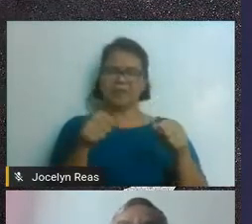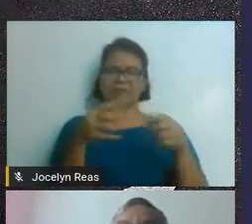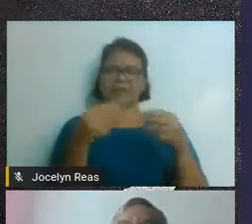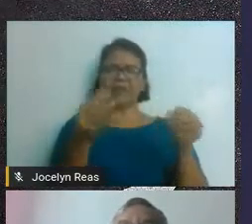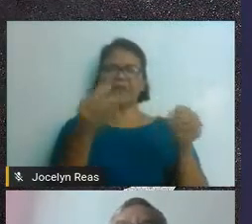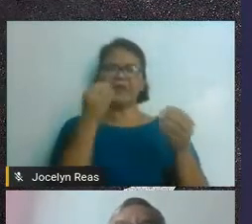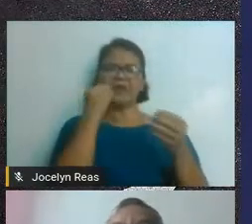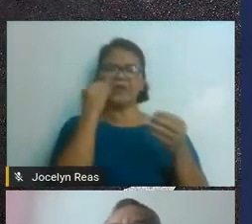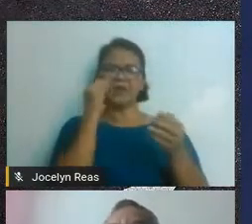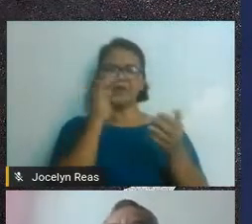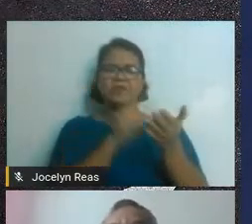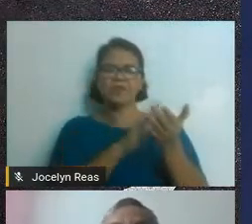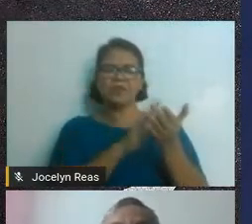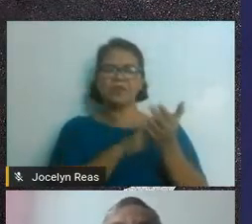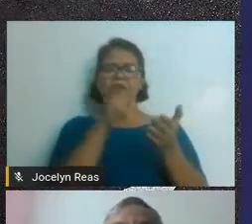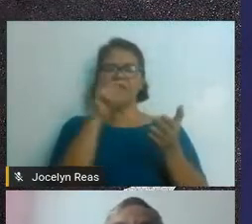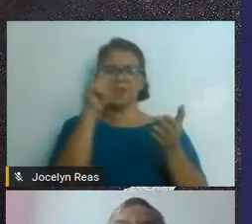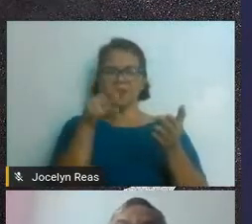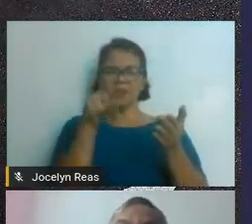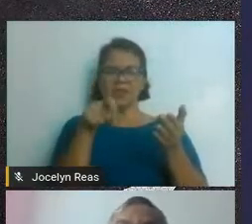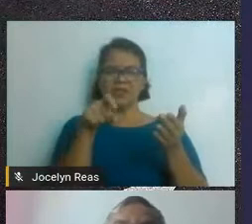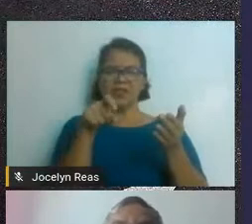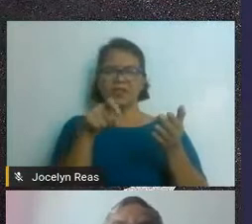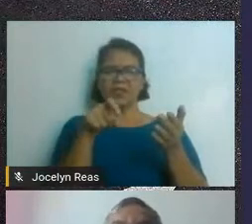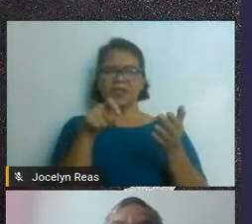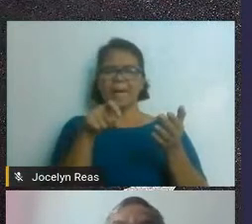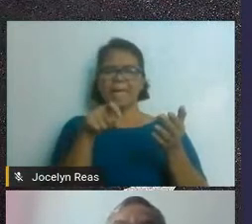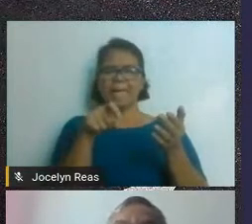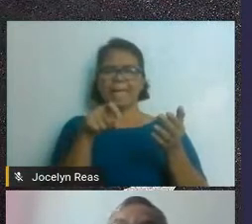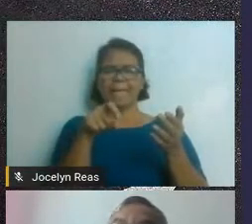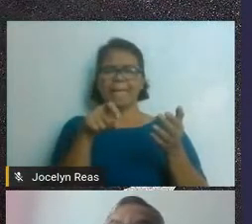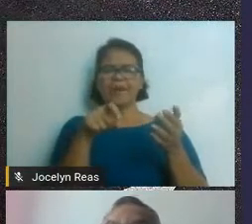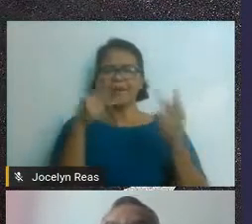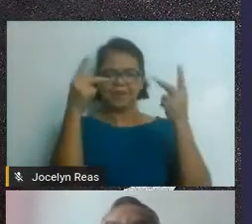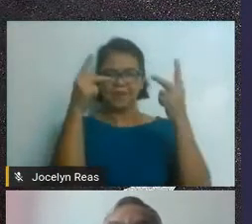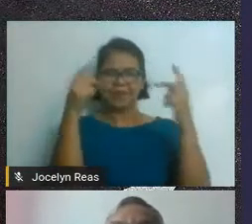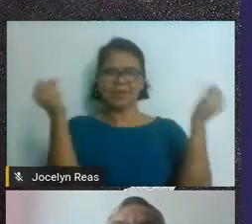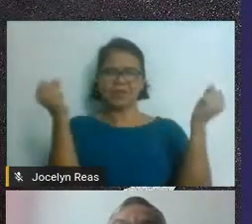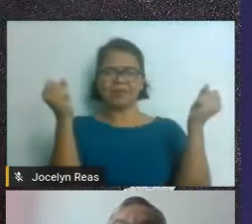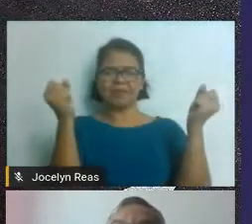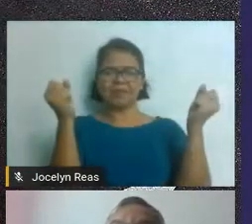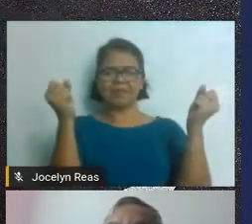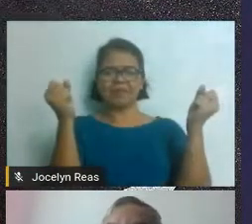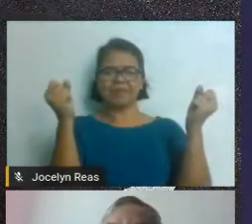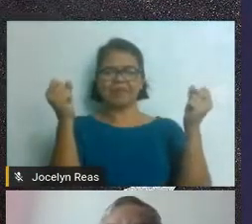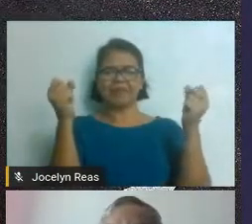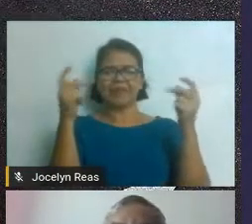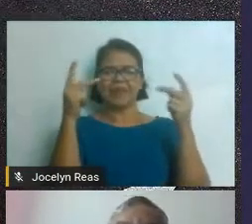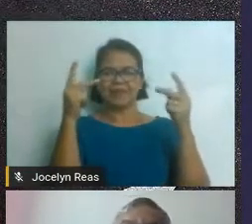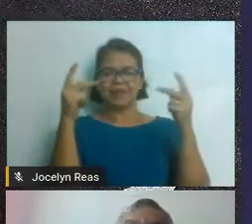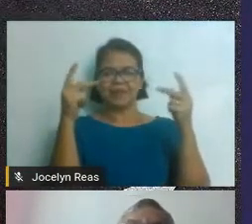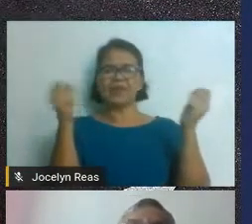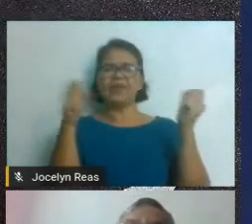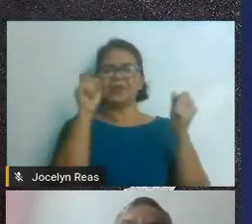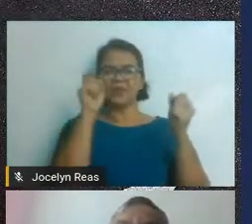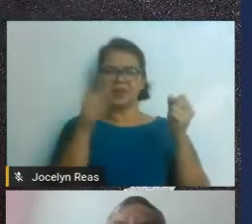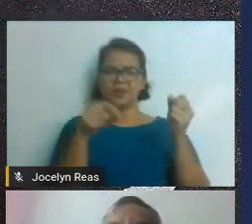dito ang principal na gustong mag-offer ng homeschooling, magsusulat sa regional